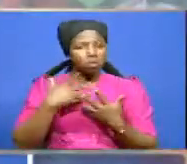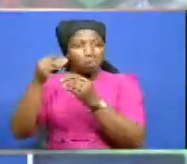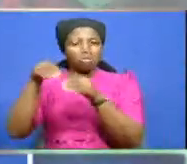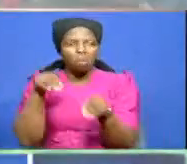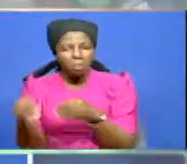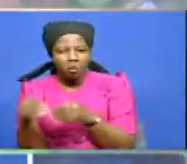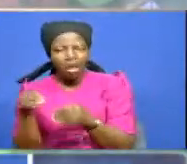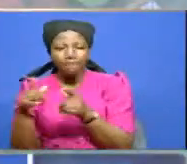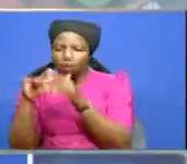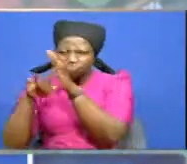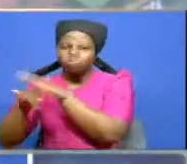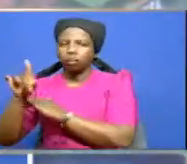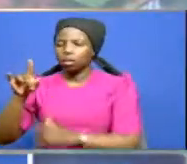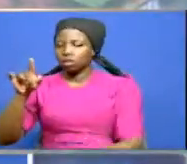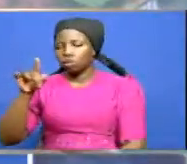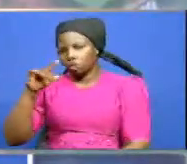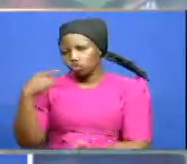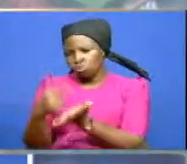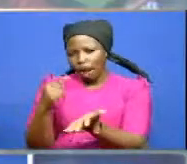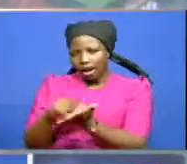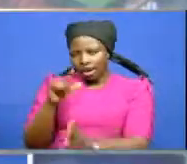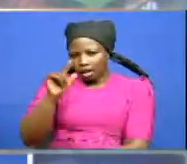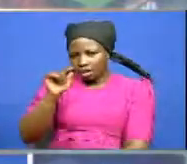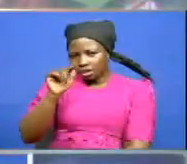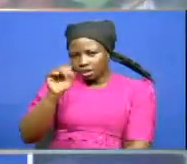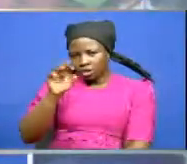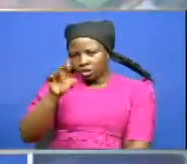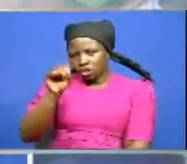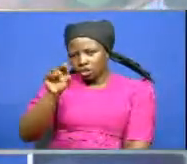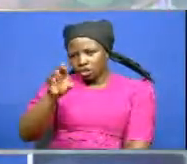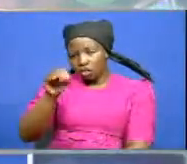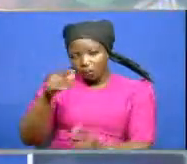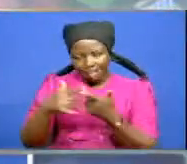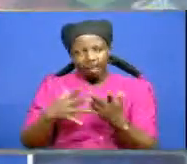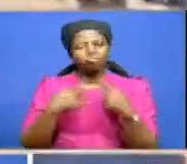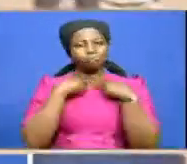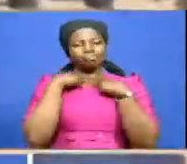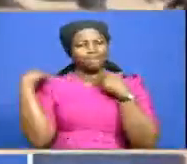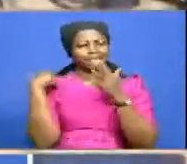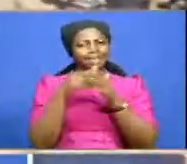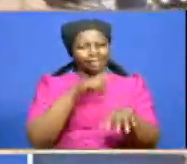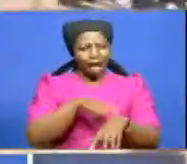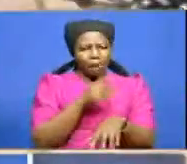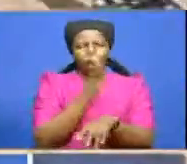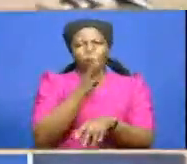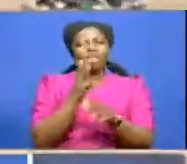nielekea Tororo, Uganda. Sasa nimekwama kutoka asubuhi saa 10 na ngoja gari.